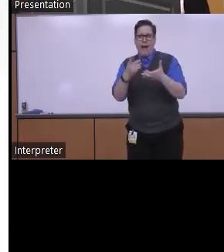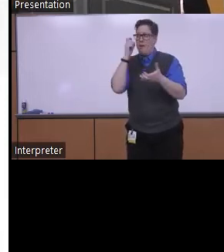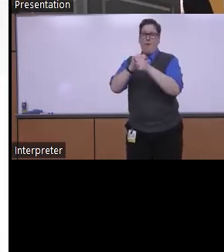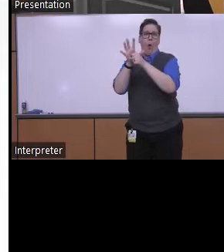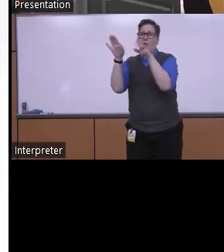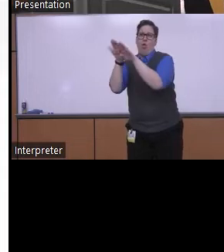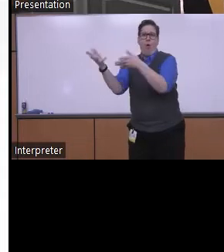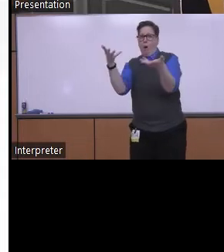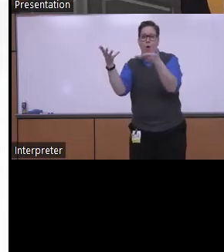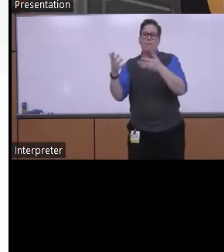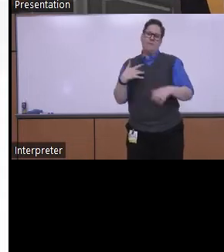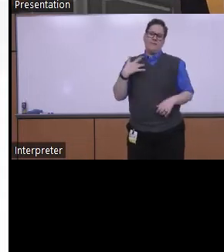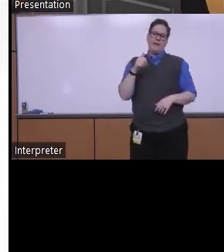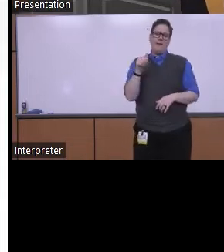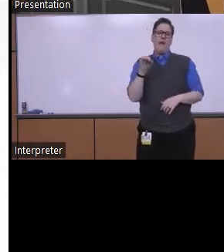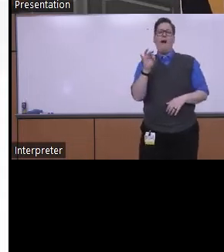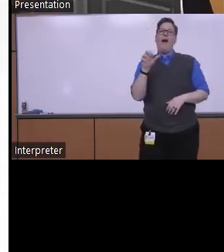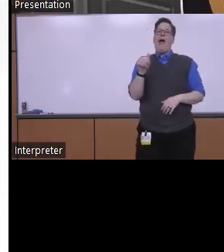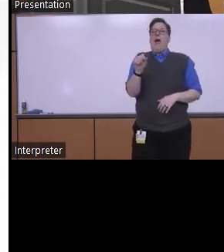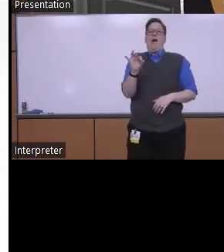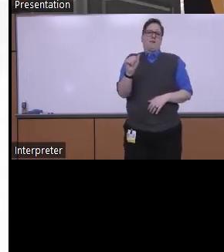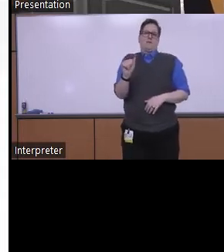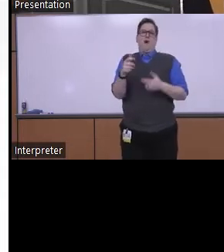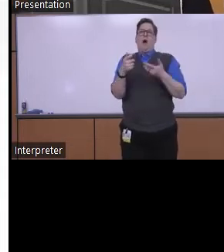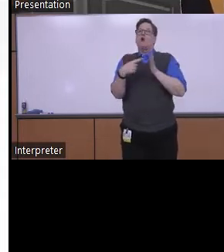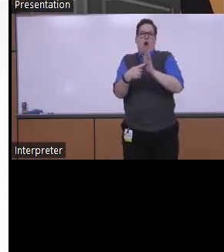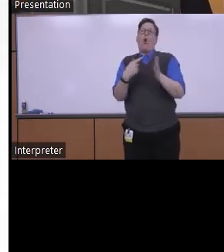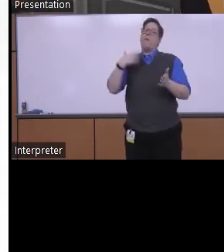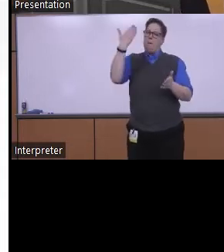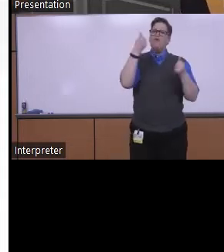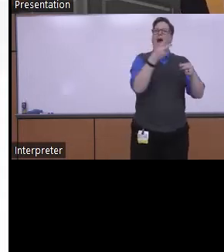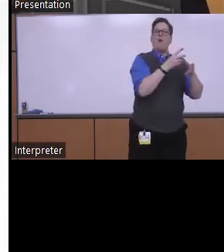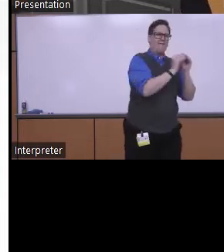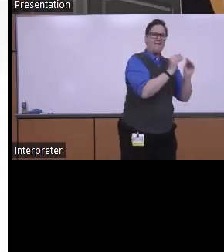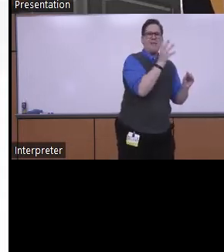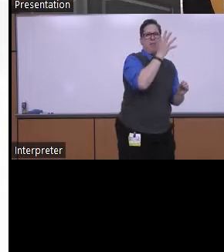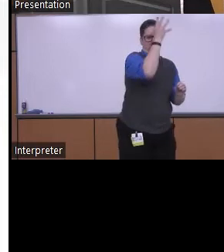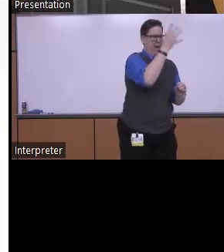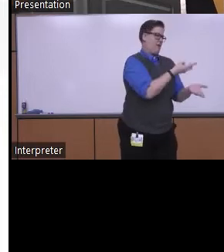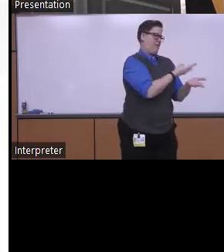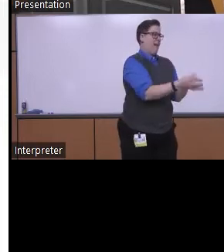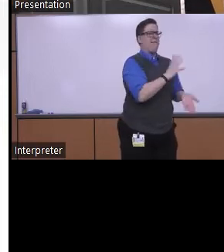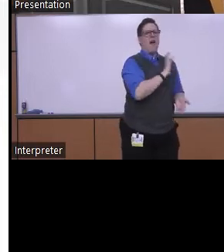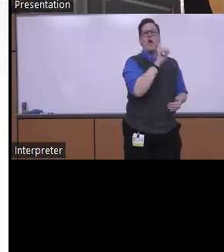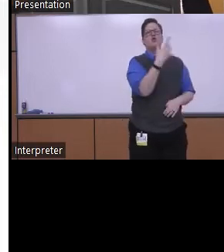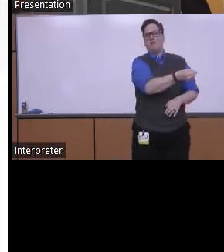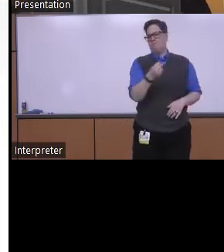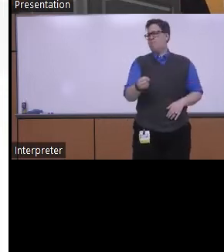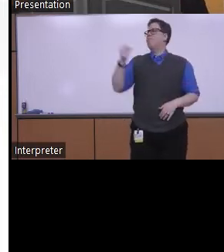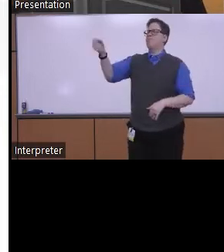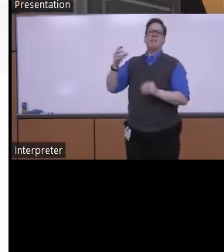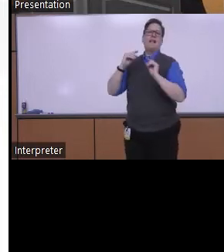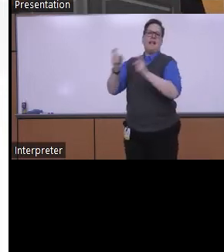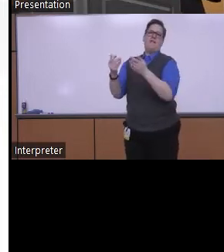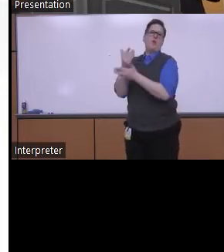is in my mind a culmination of this view that, well, we've tried to fix parents, we fail, so now we're going to give kids new parents. Or